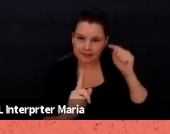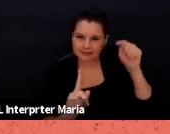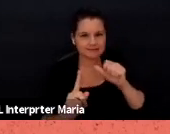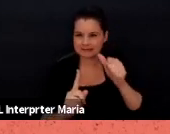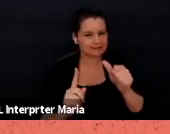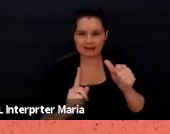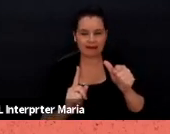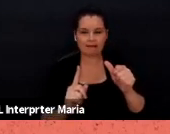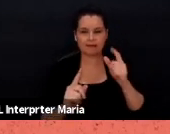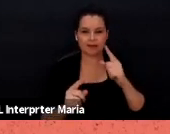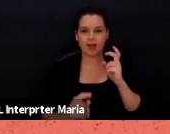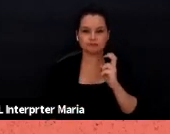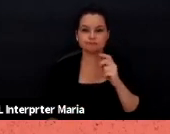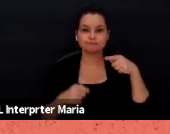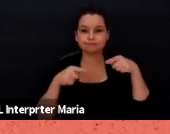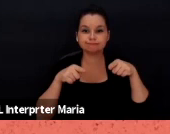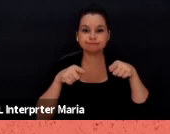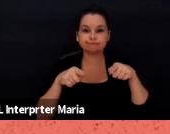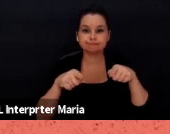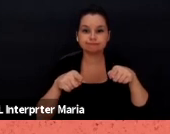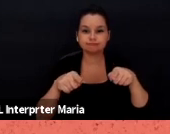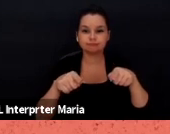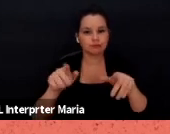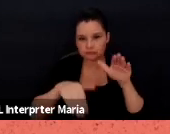linear journey, that this is very fluid.